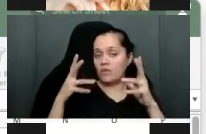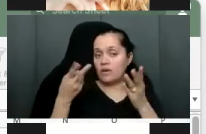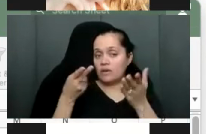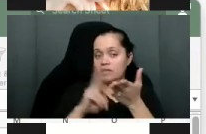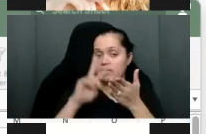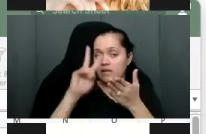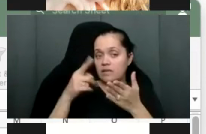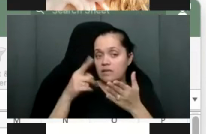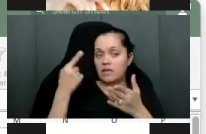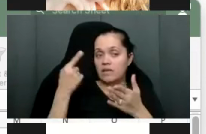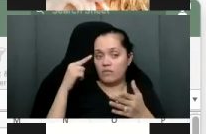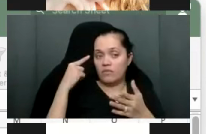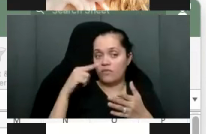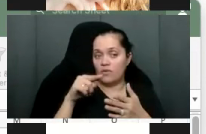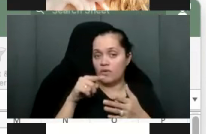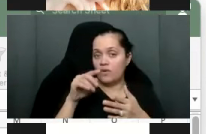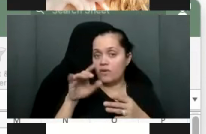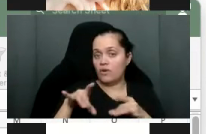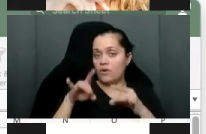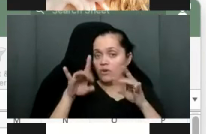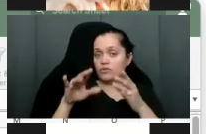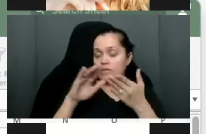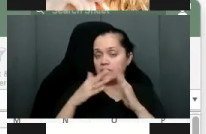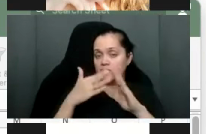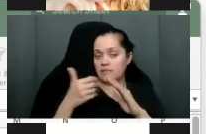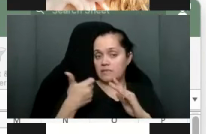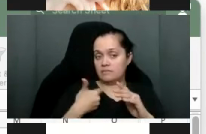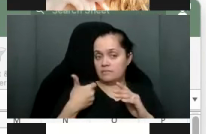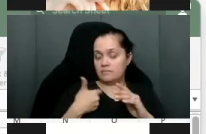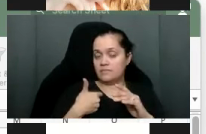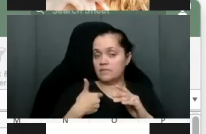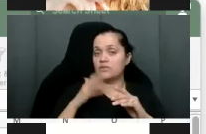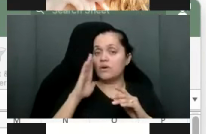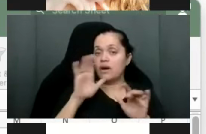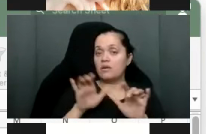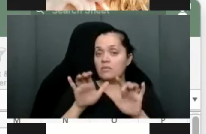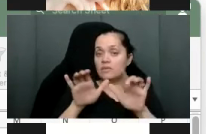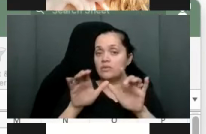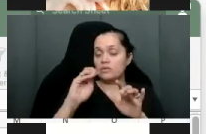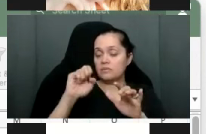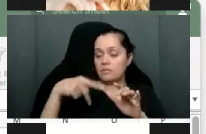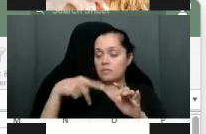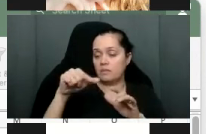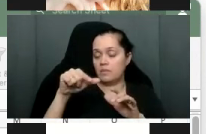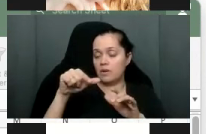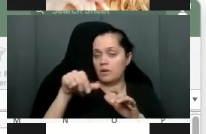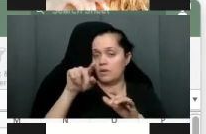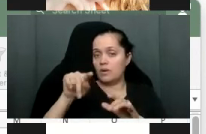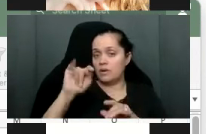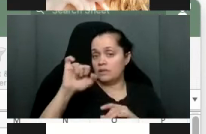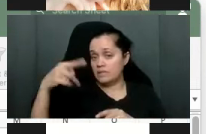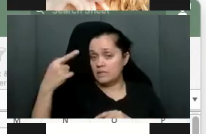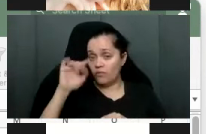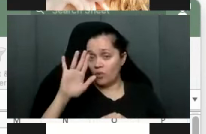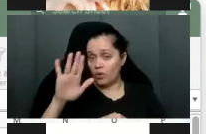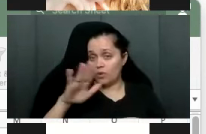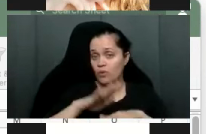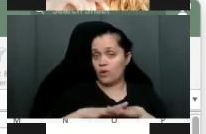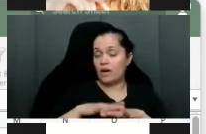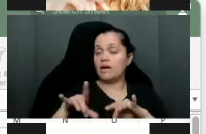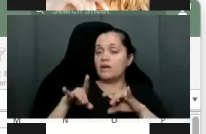up for Australian cities. So I'll be doing a map quiz tip for you on